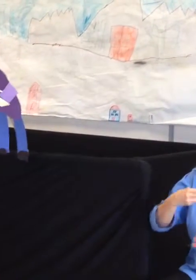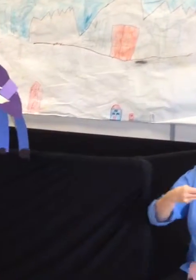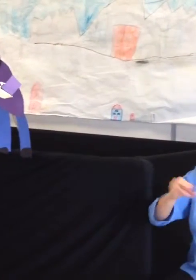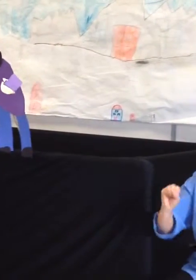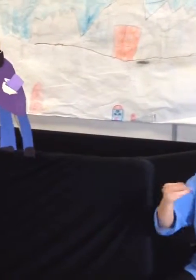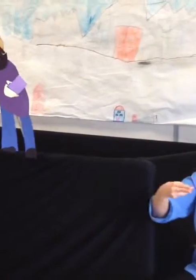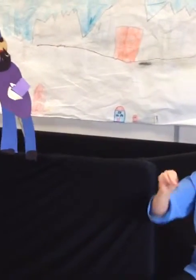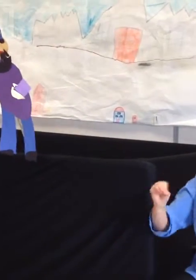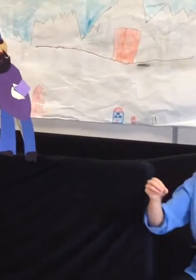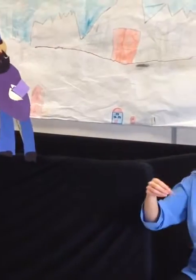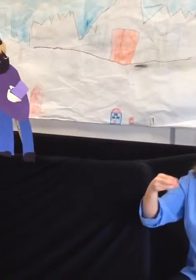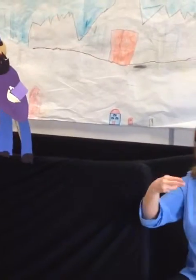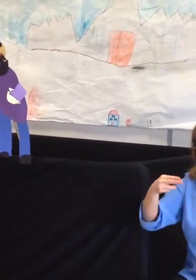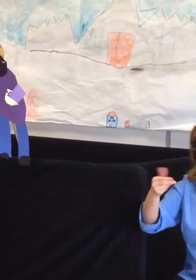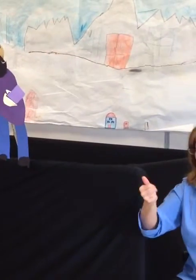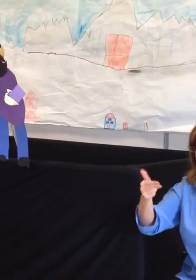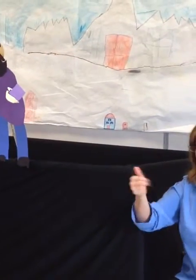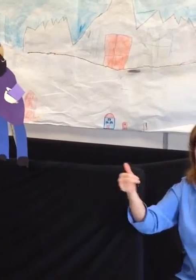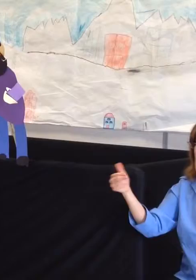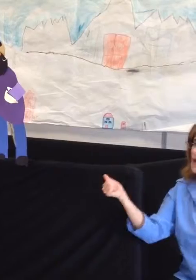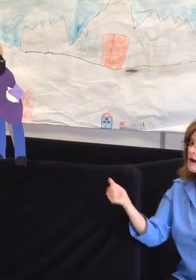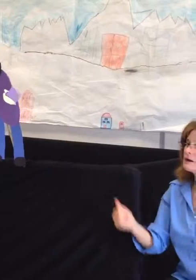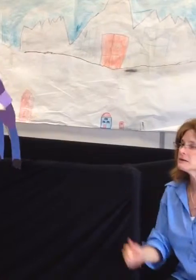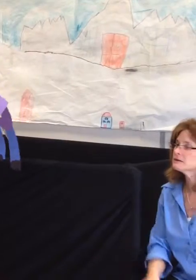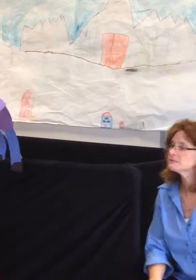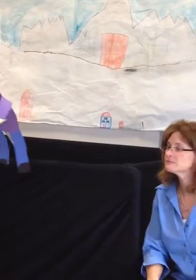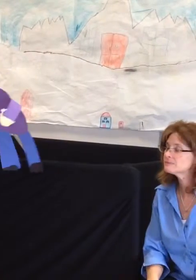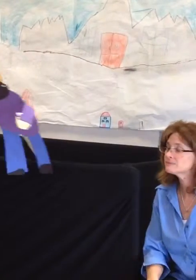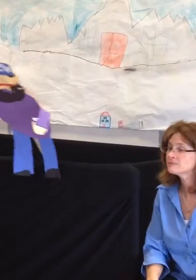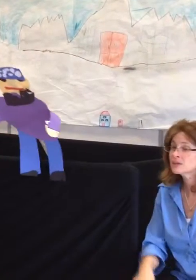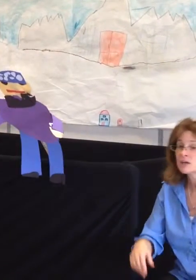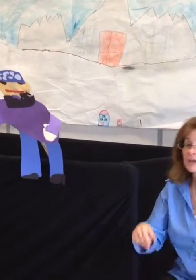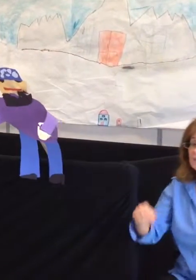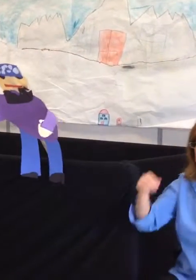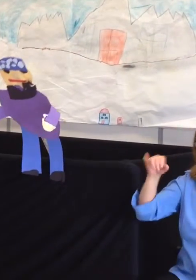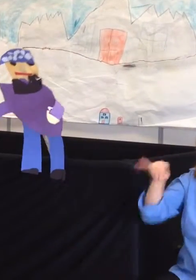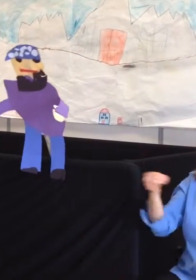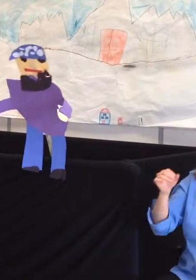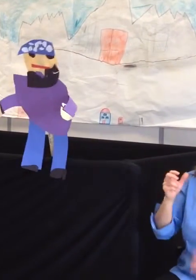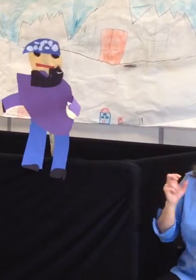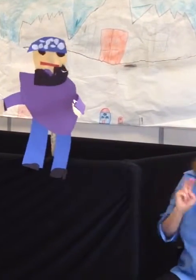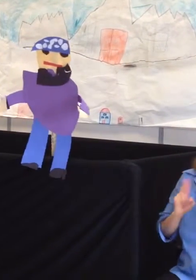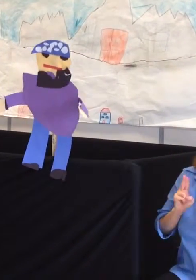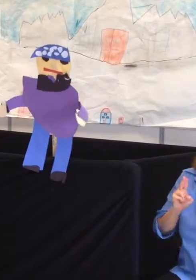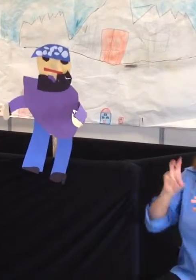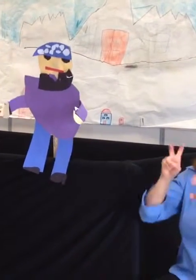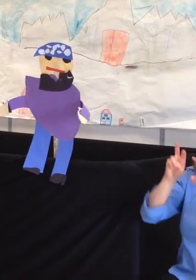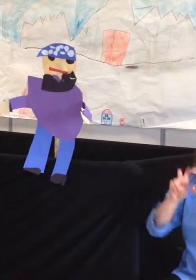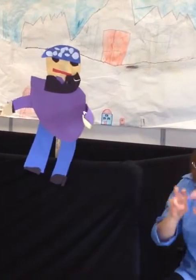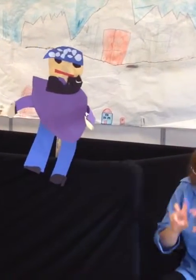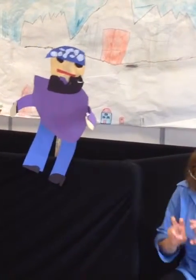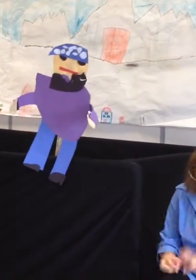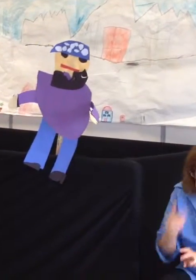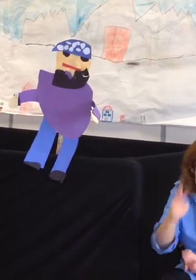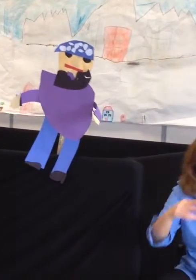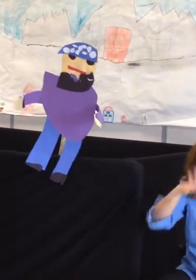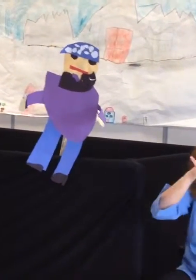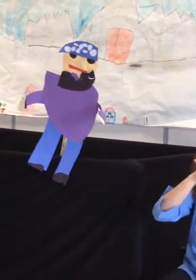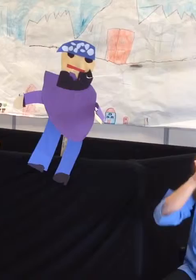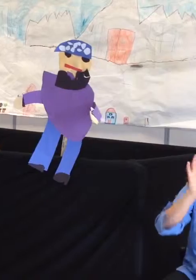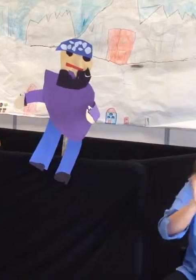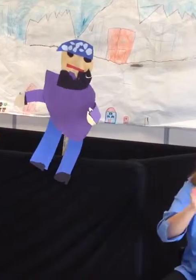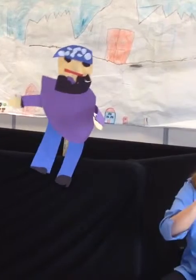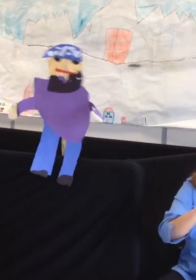Ha, ha, ha." So Jack climbed down the beanstalk and he saw his father and said, "Get the